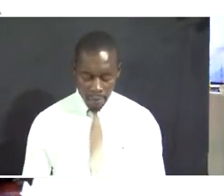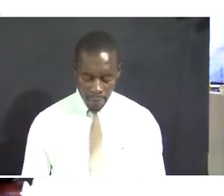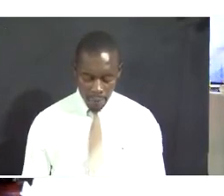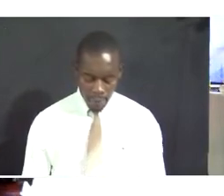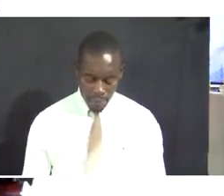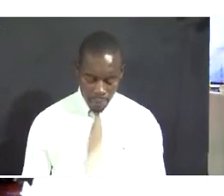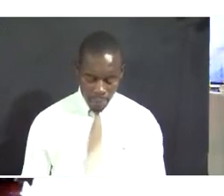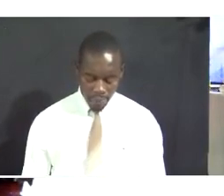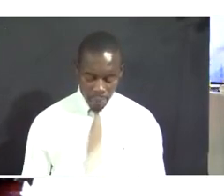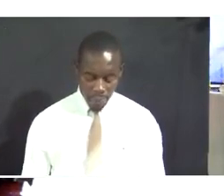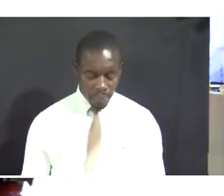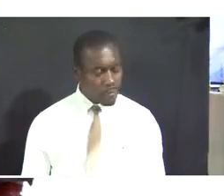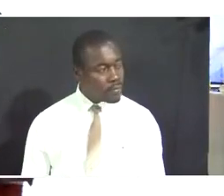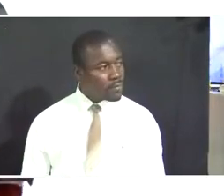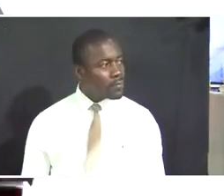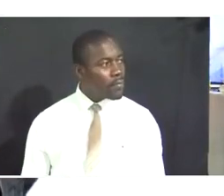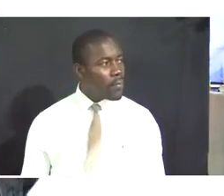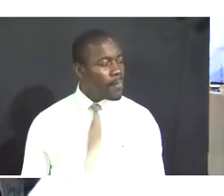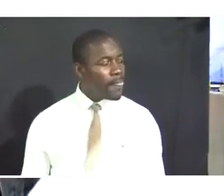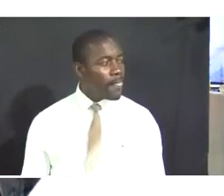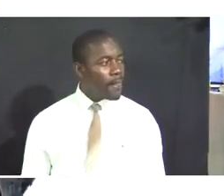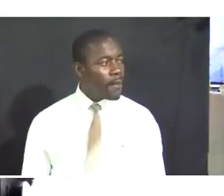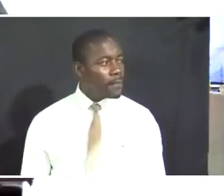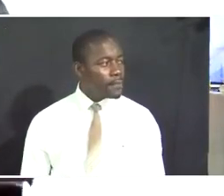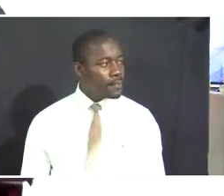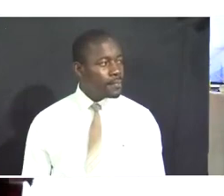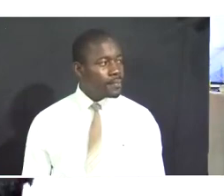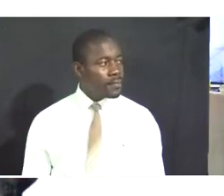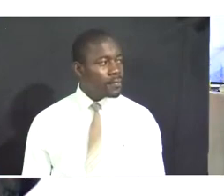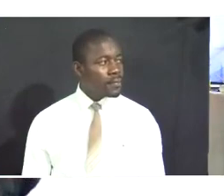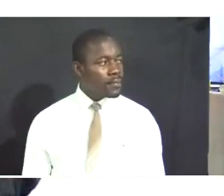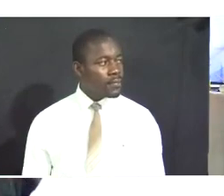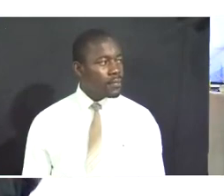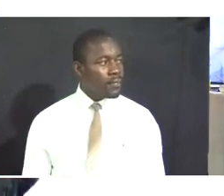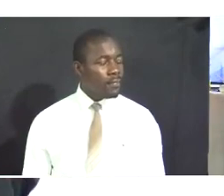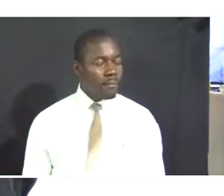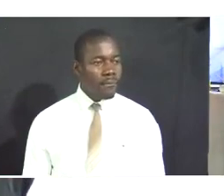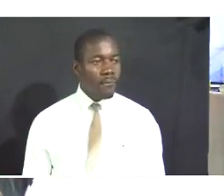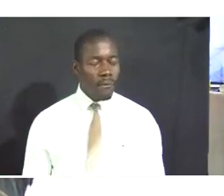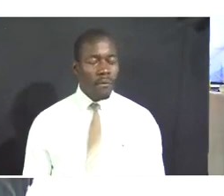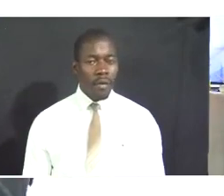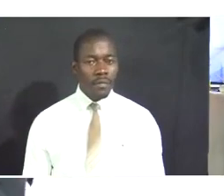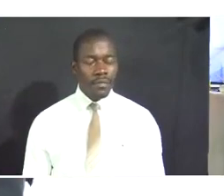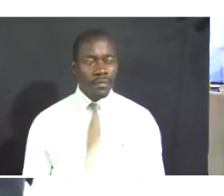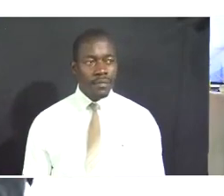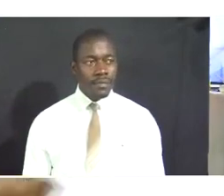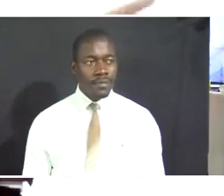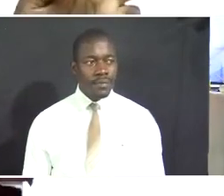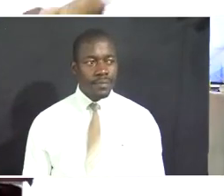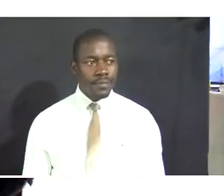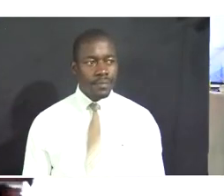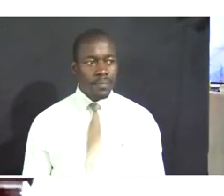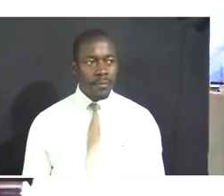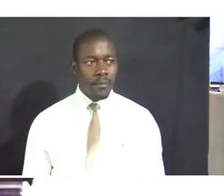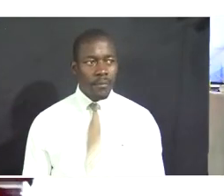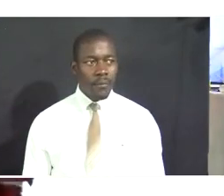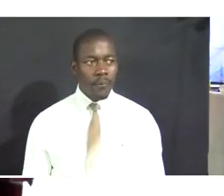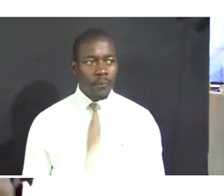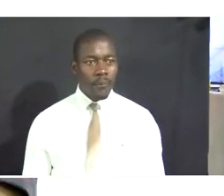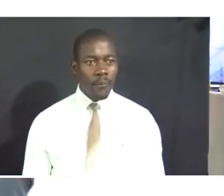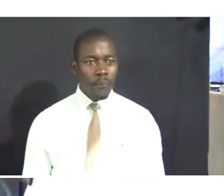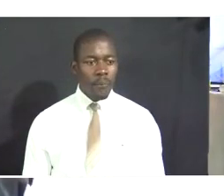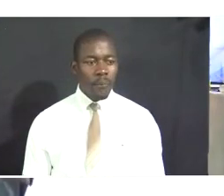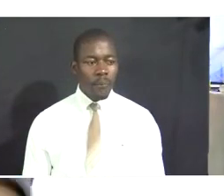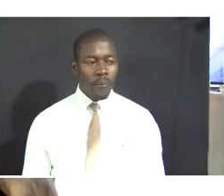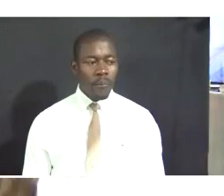challenges that we have, whether it is in Adventist schools or public schools? How do we fight it? I'll start with you, and then